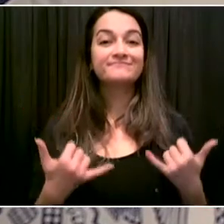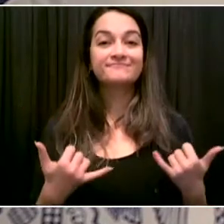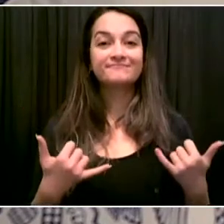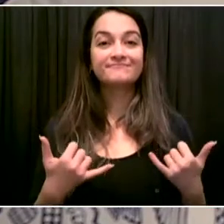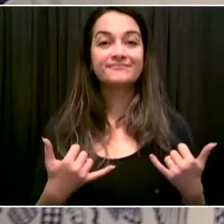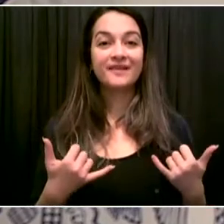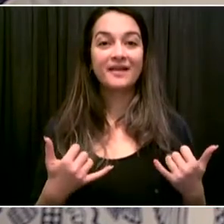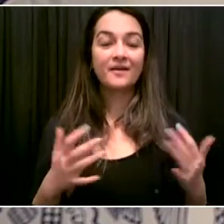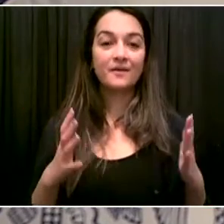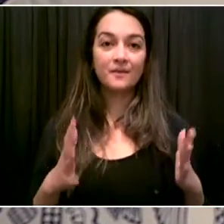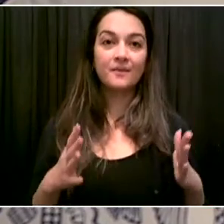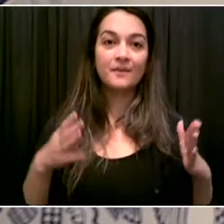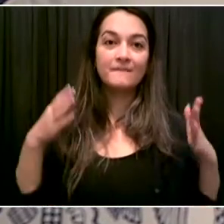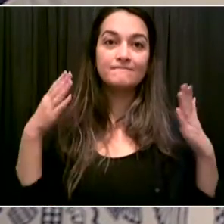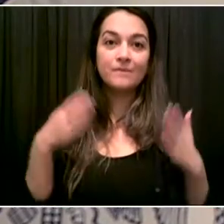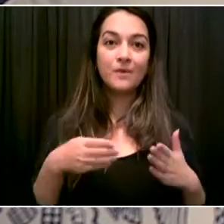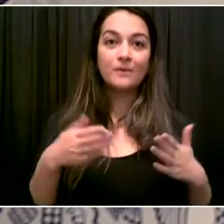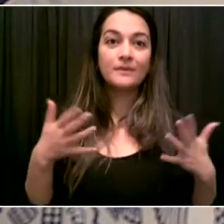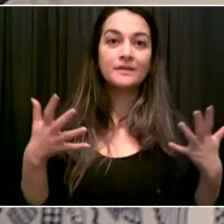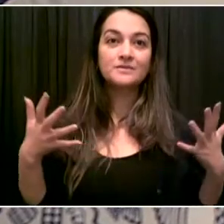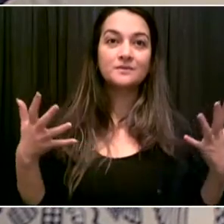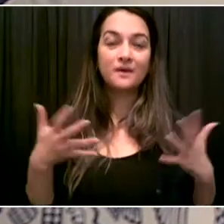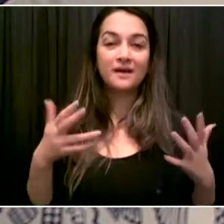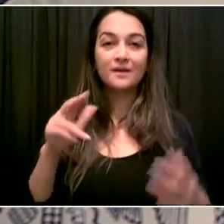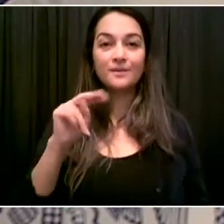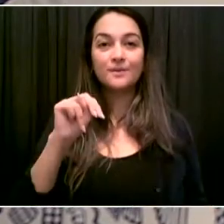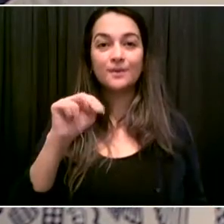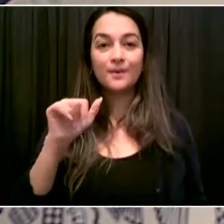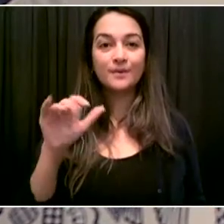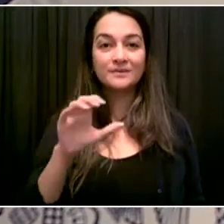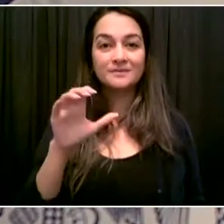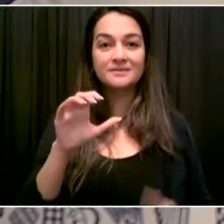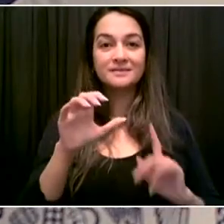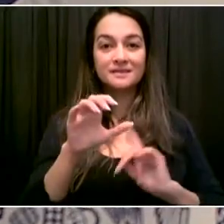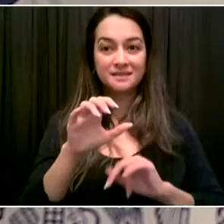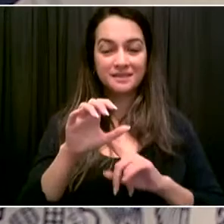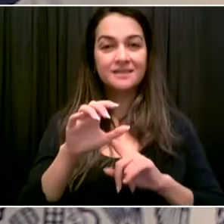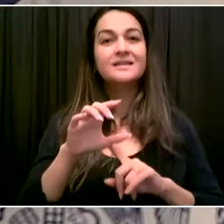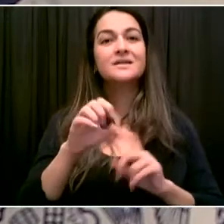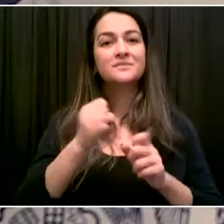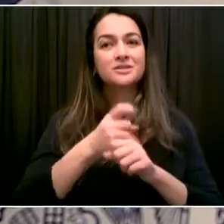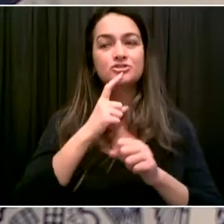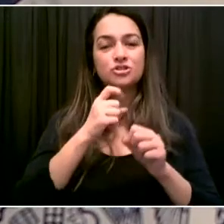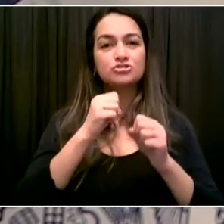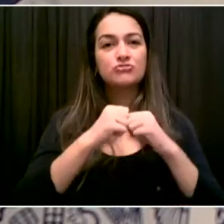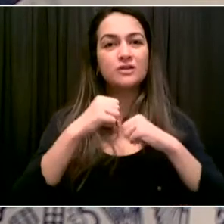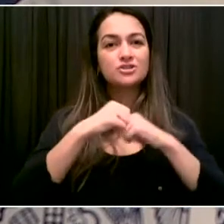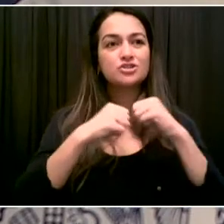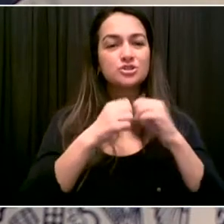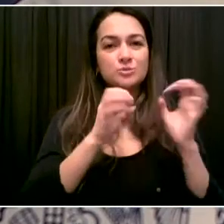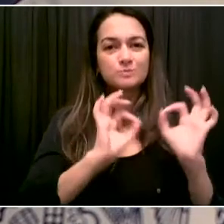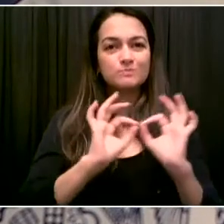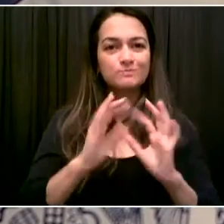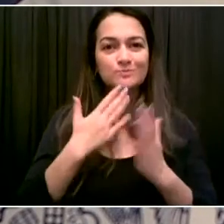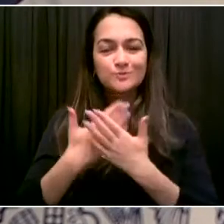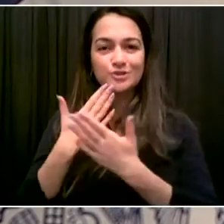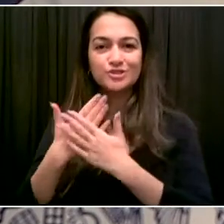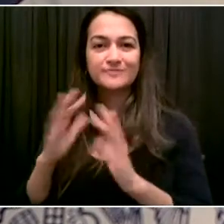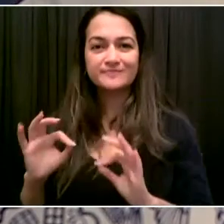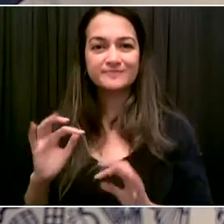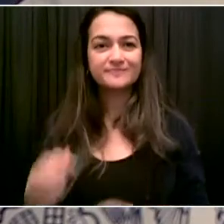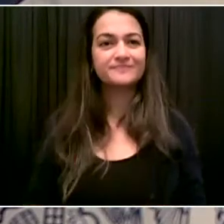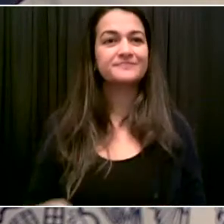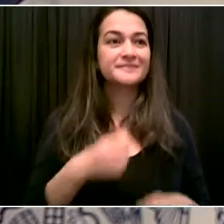forward. We're able to have that discussion because we've made as much progress as we have had against COVID. We've